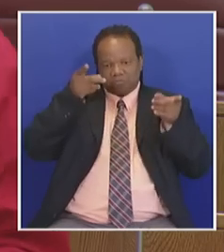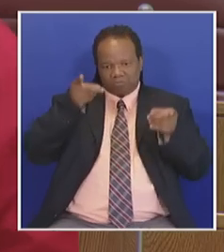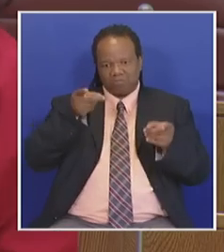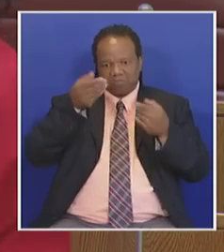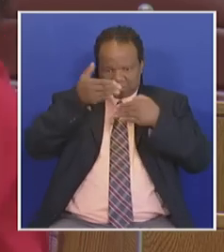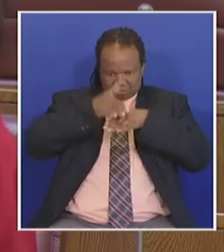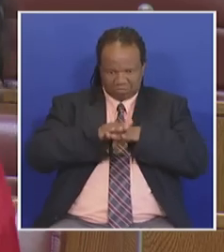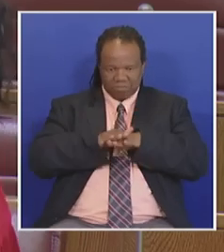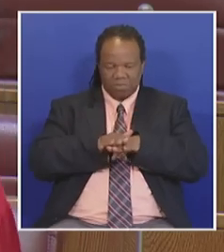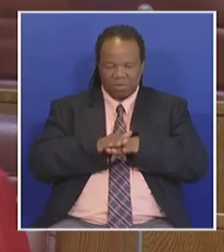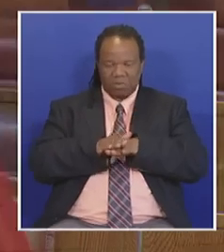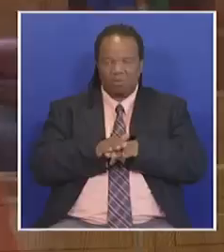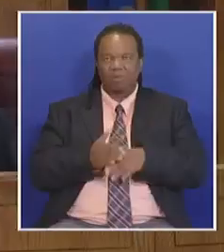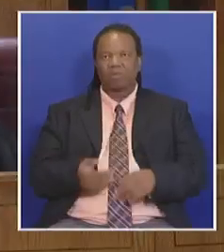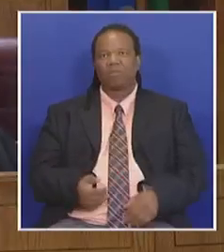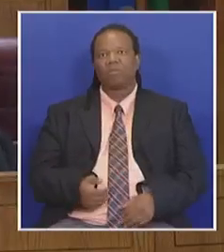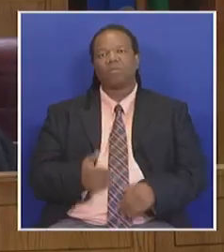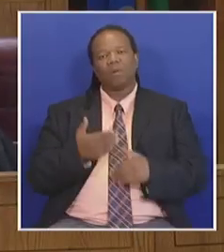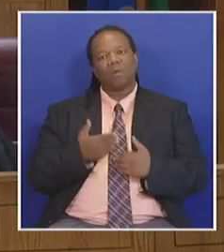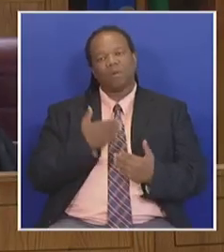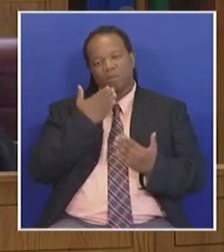thereafter. So move.